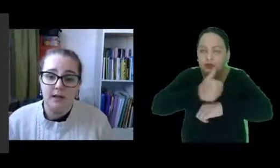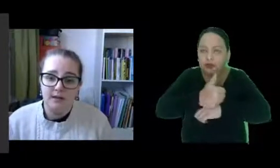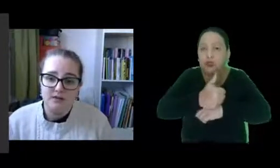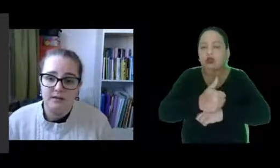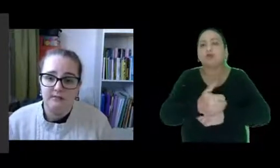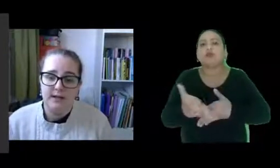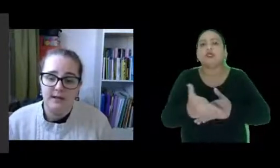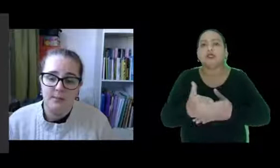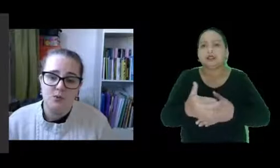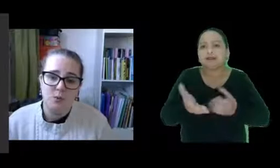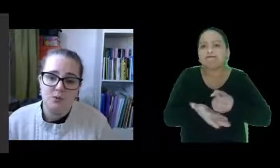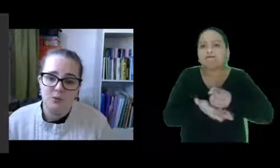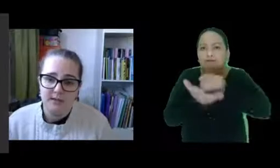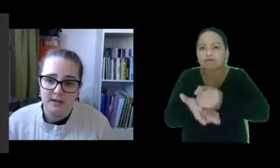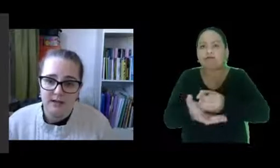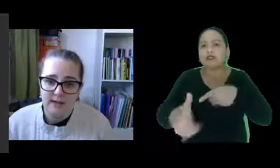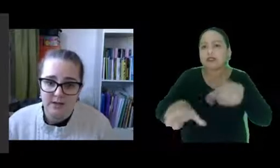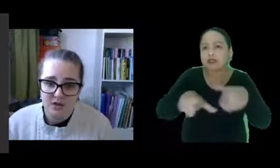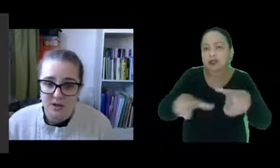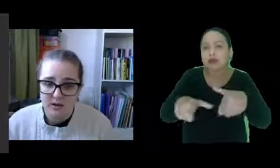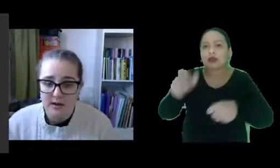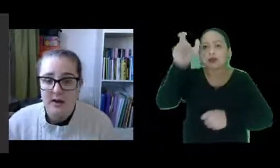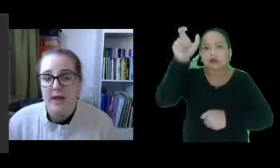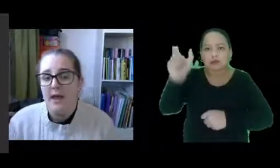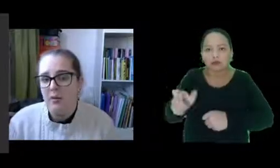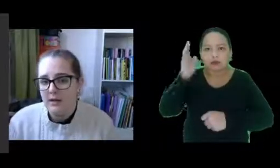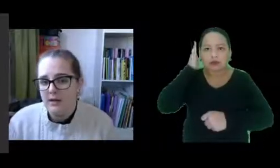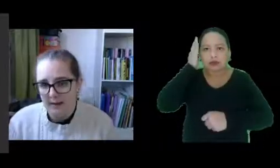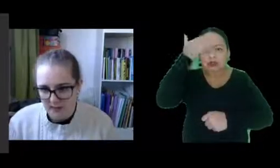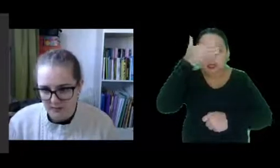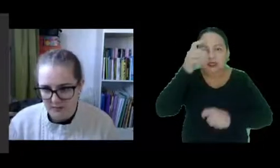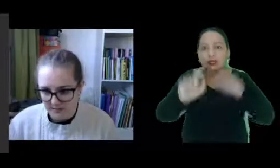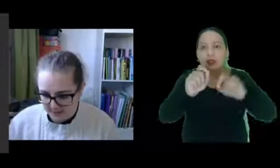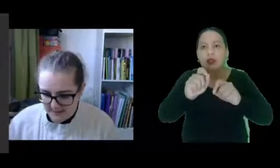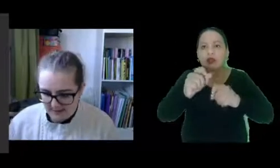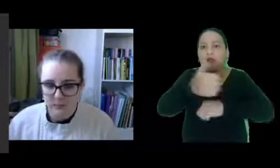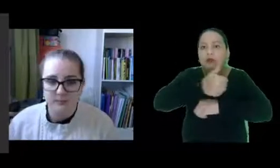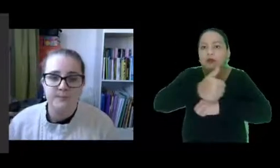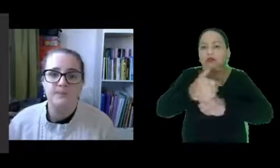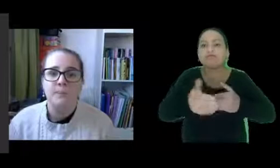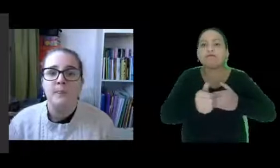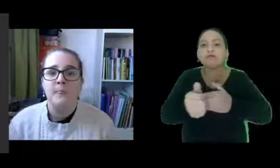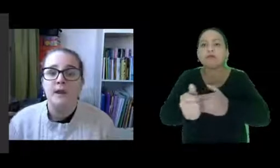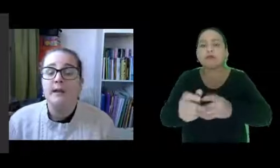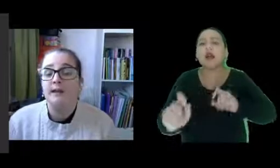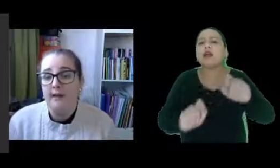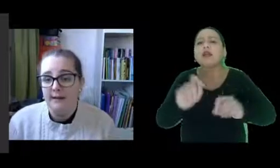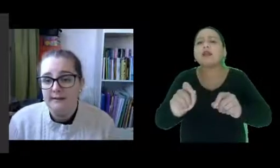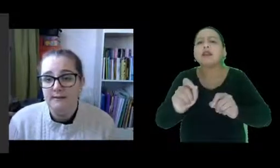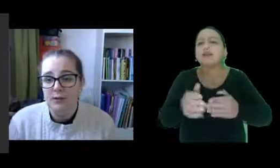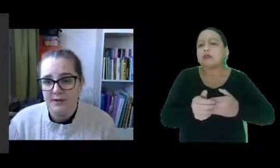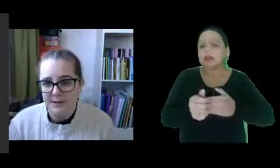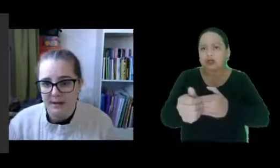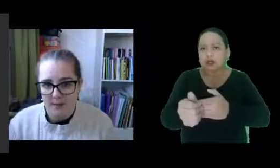his life. And the professional who deals with a person with deafblindness is the guide interpreter. Who is the